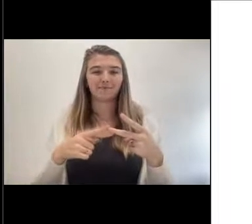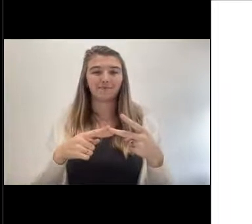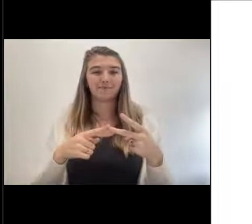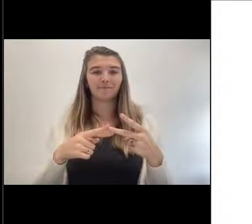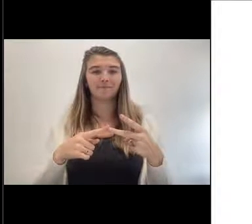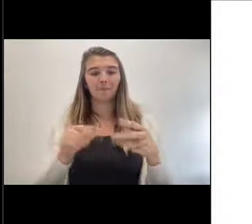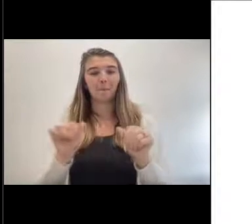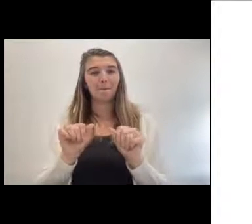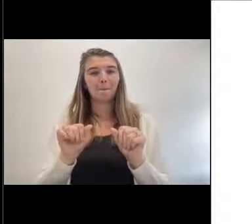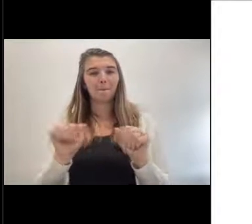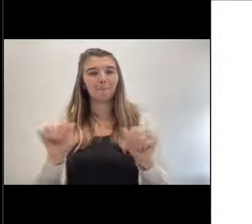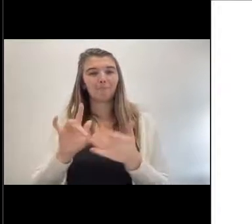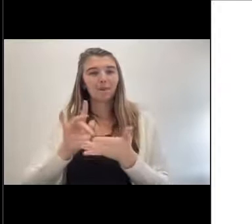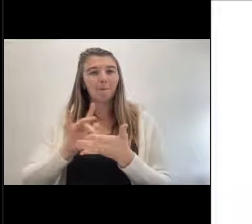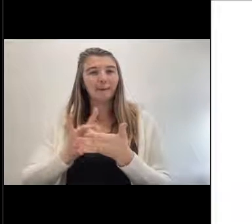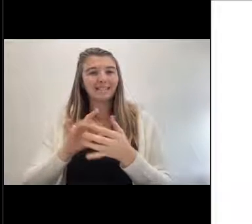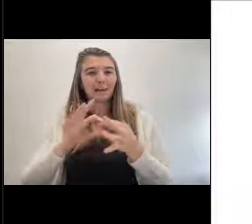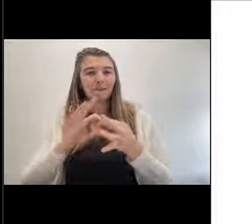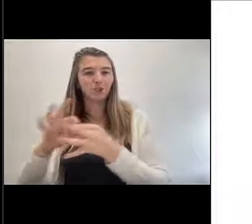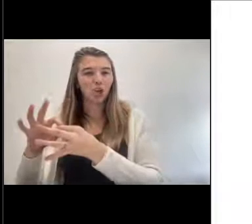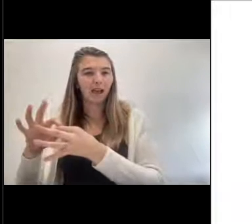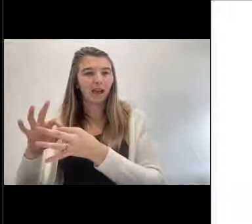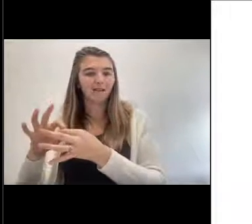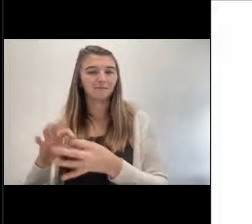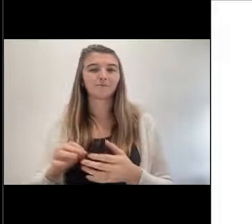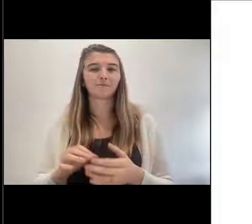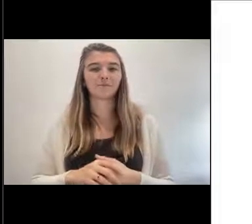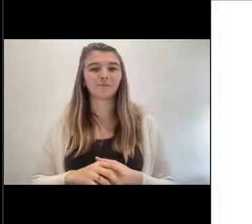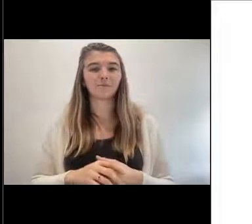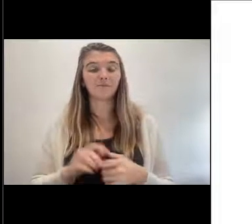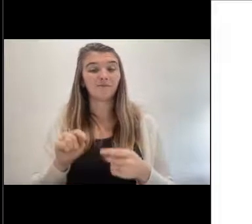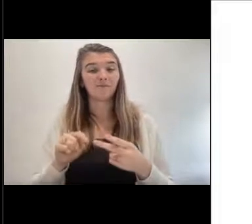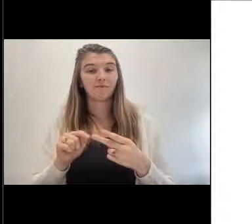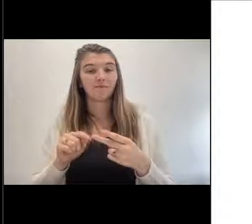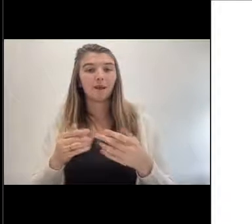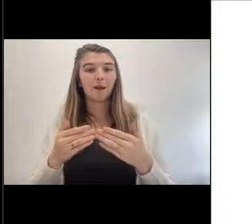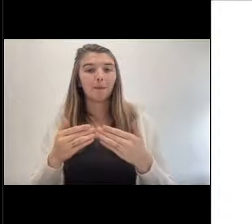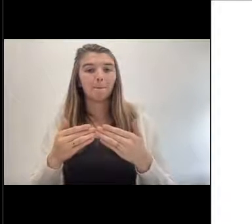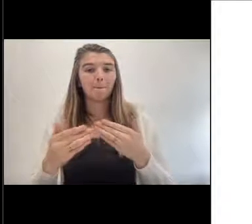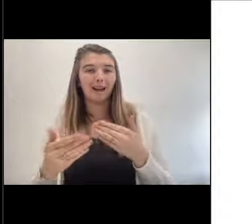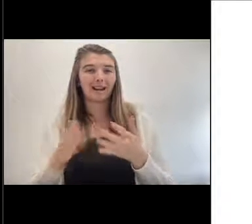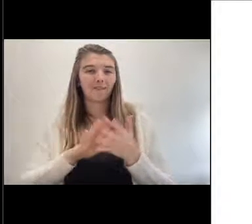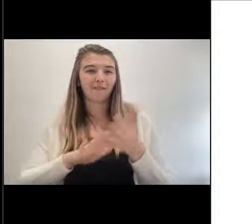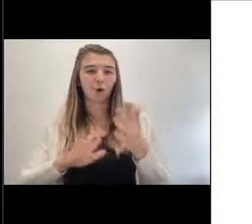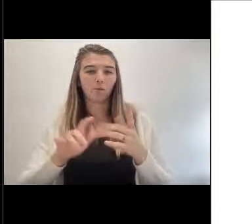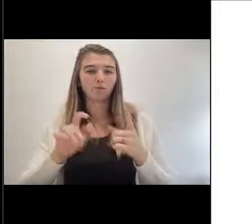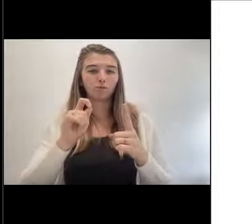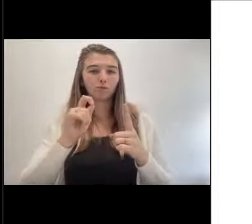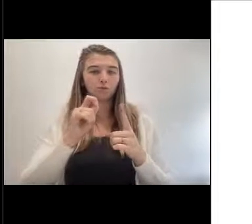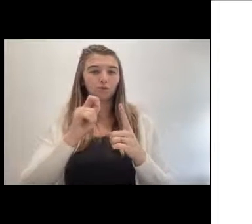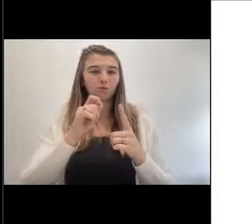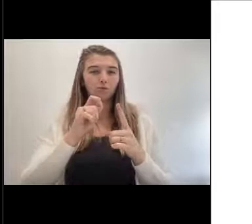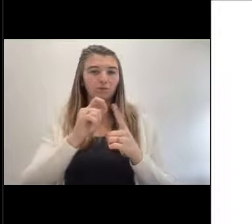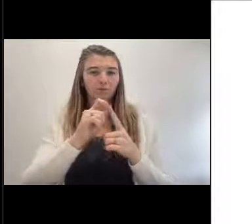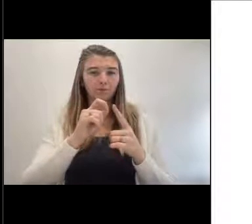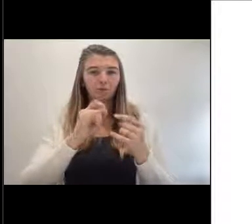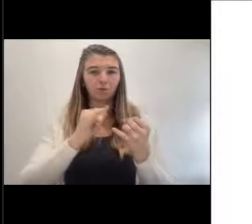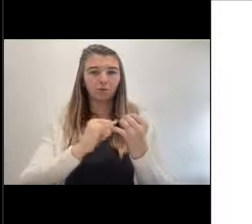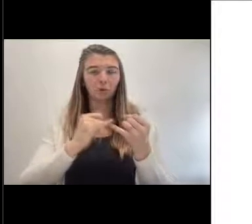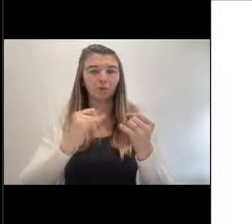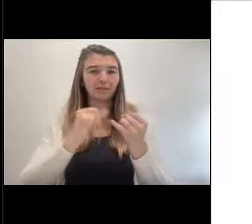chain length PHAs that are mainly accumulated by Pseudomonas species. So you would have Pseudomonas species that